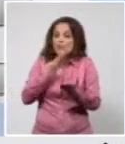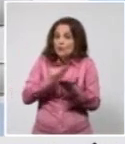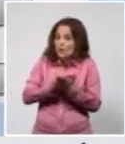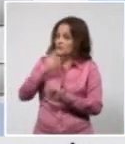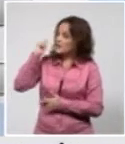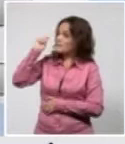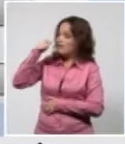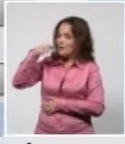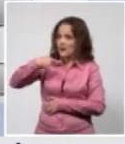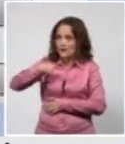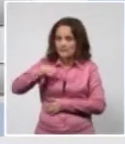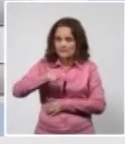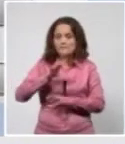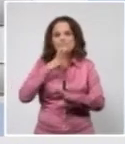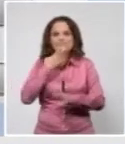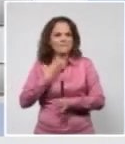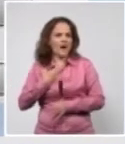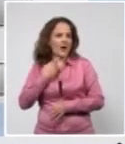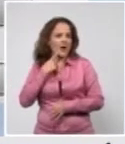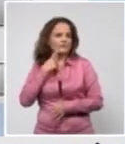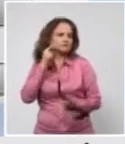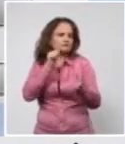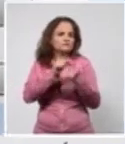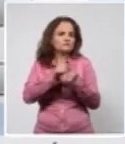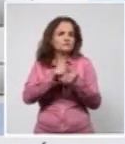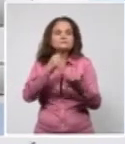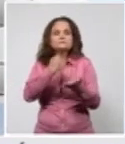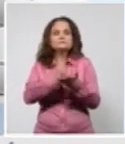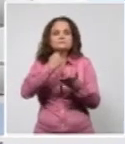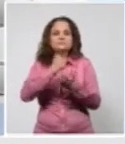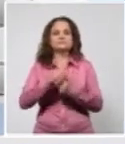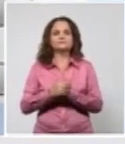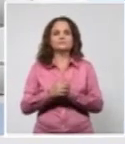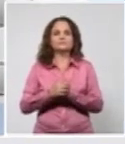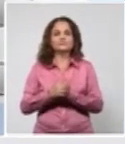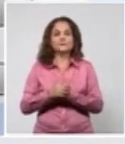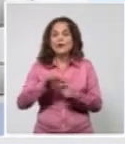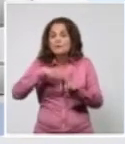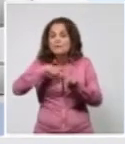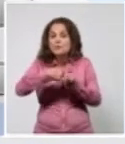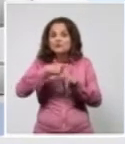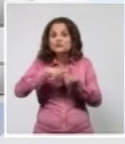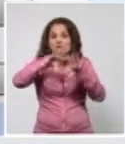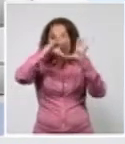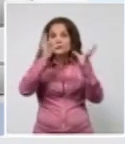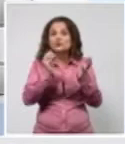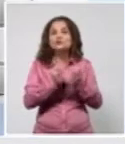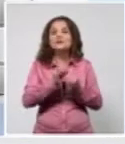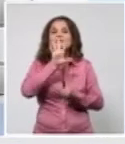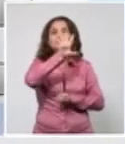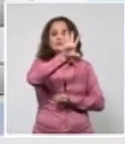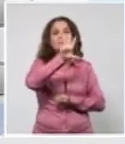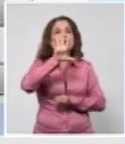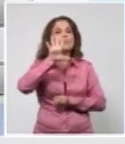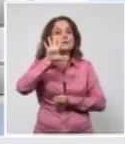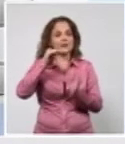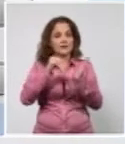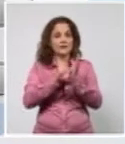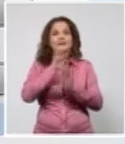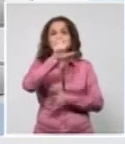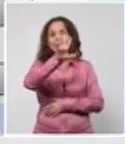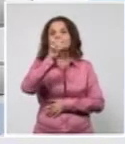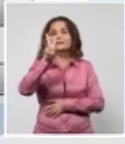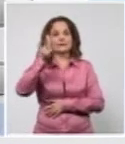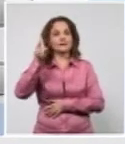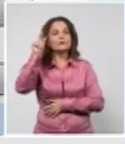5,531, or the 0.91% of people have been diagnosed with the virus. Samples from all of